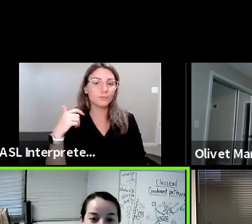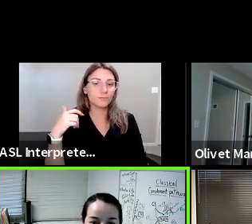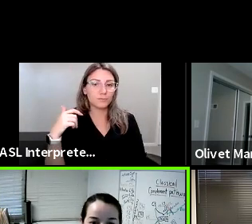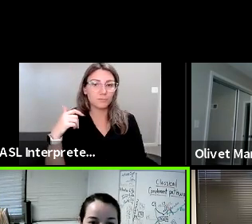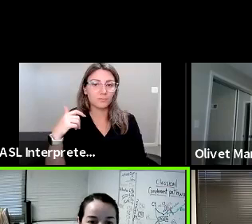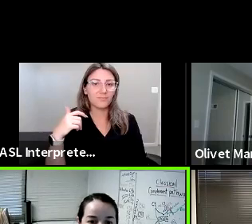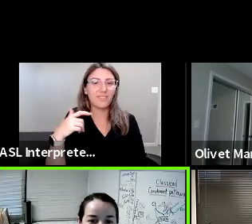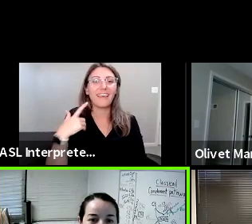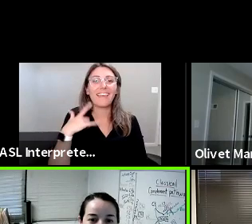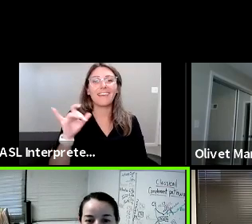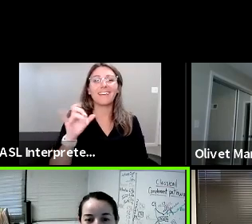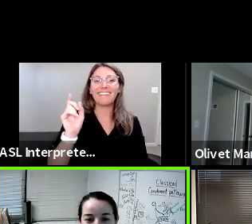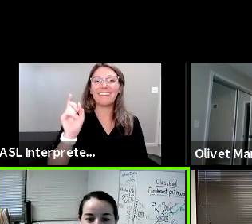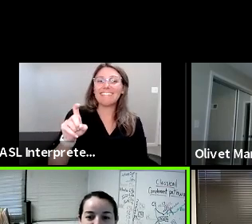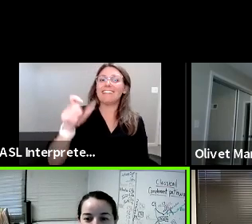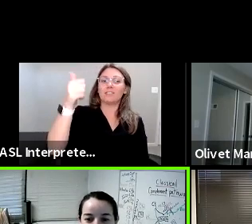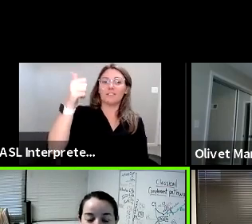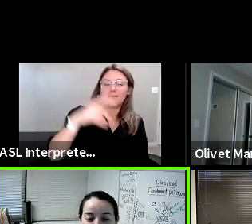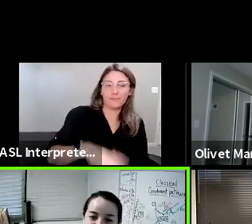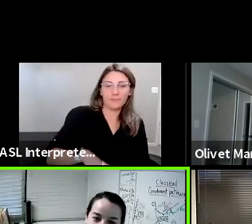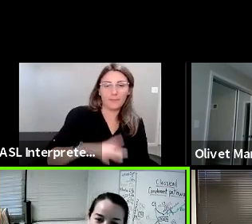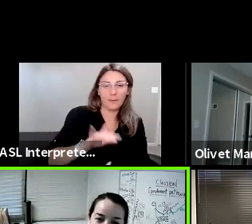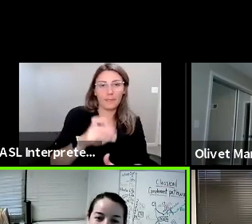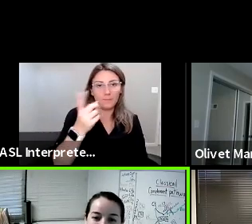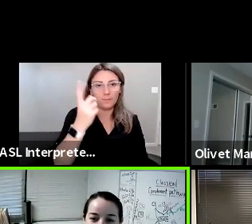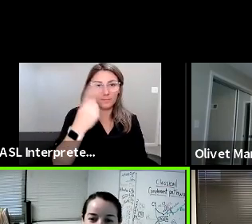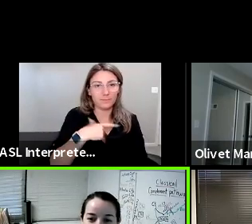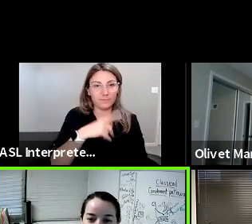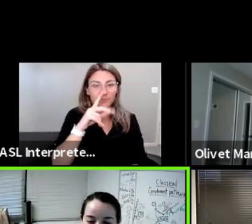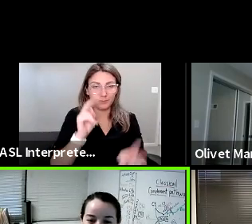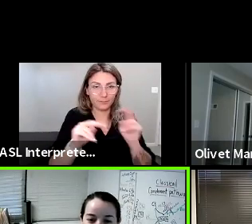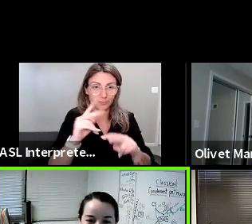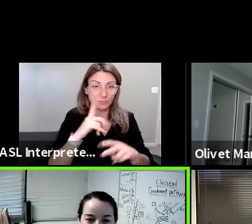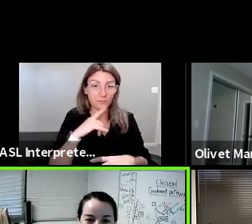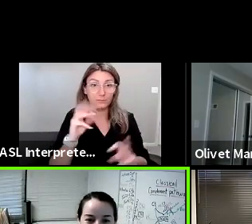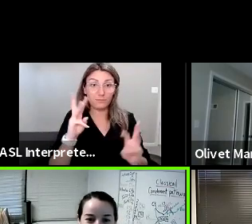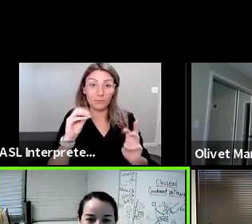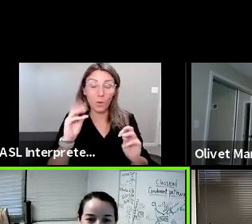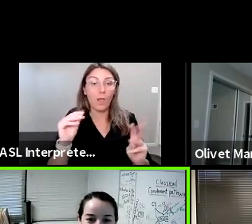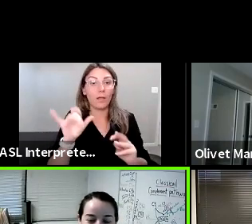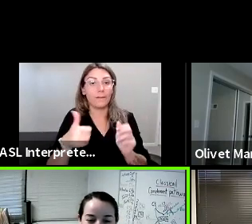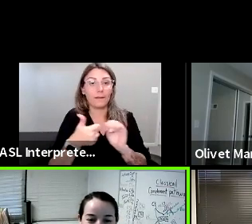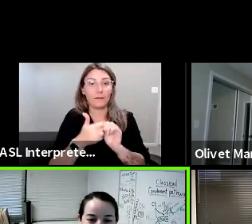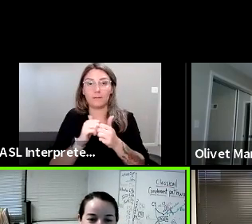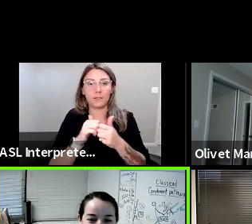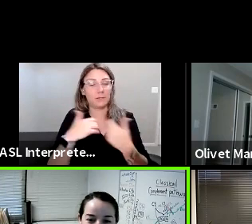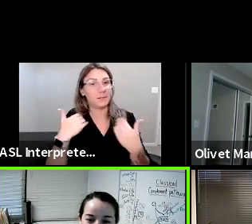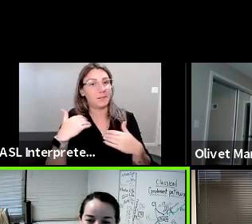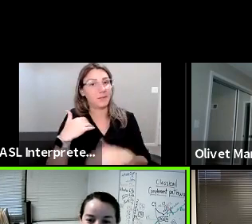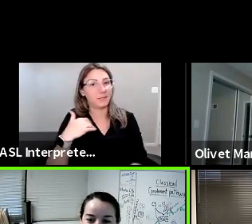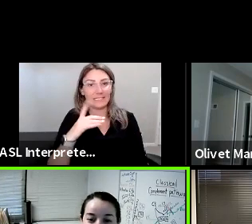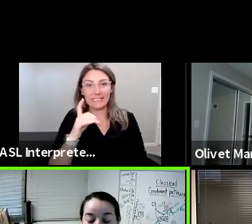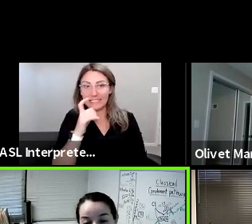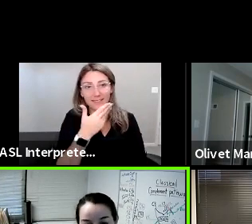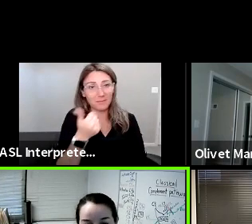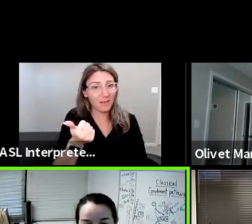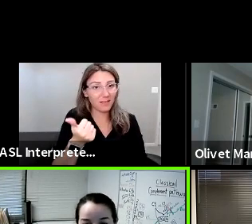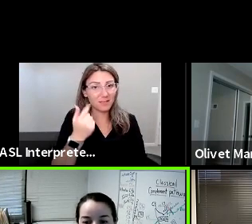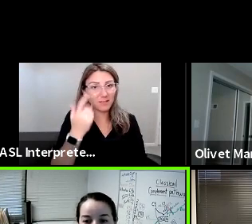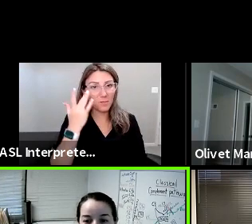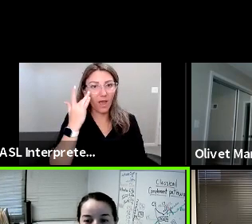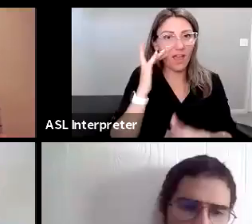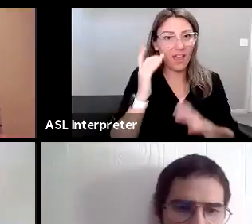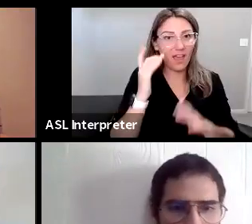the neediest. And so that was something that I observed. That I was like, wow, that competition, it's probably not the best because it's